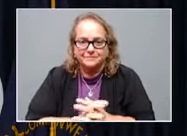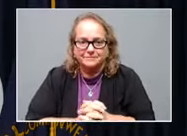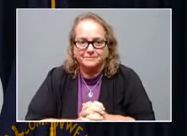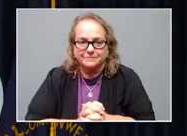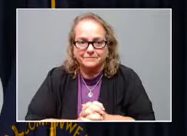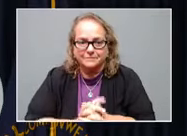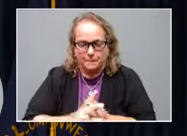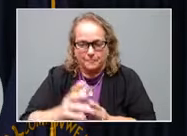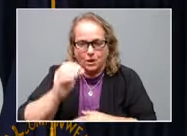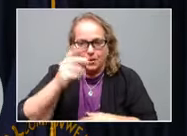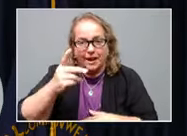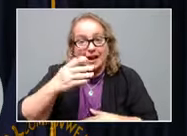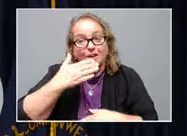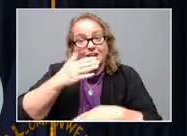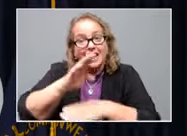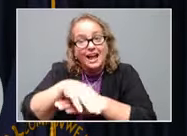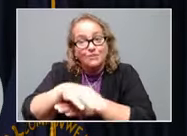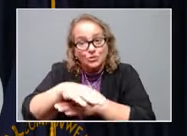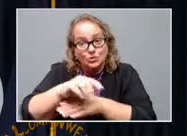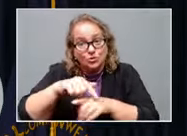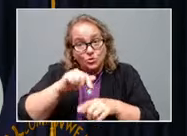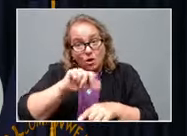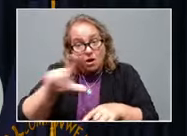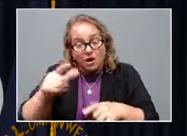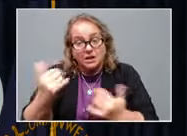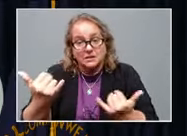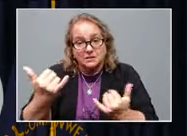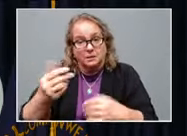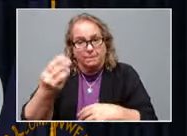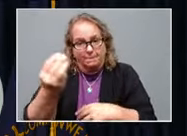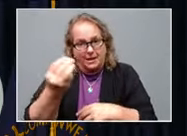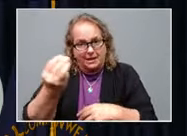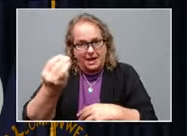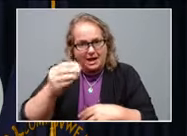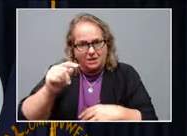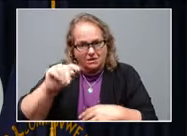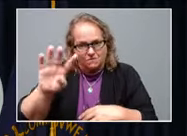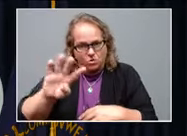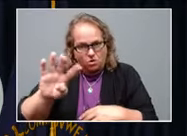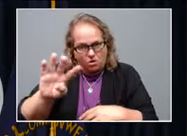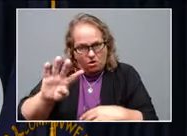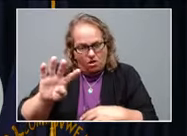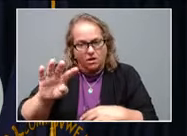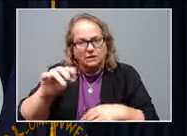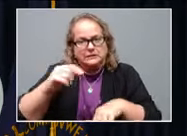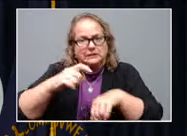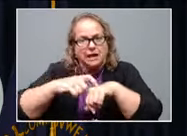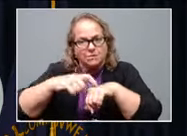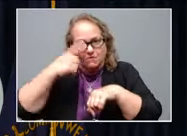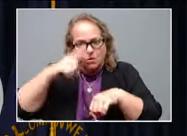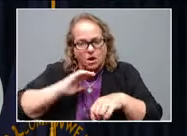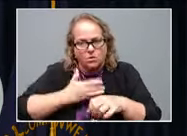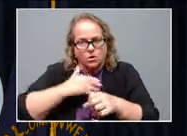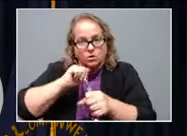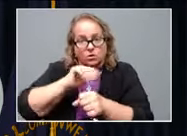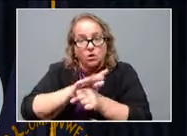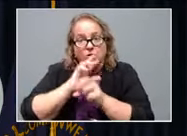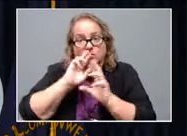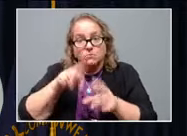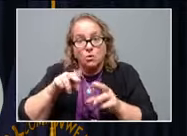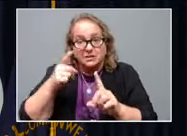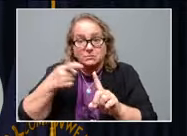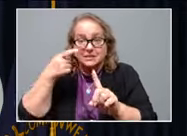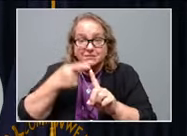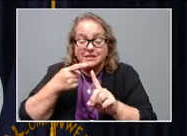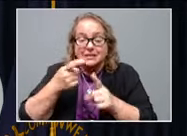All right, good afternoon. It's Monday at 4 o'clock, time for our COVID report, specifically dealing with